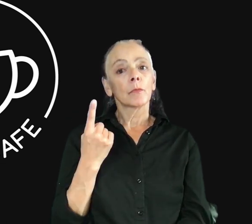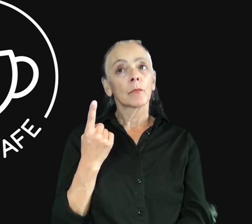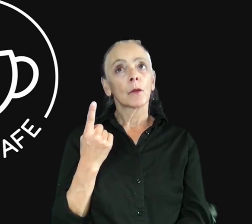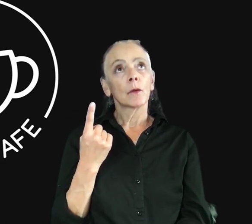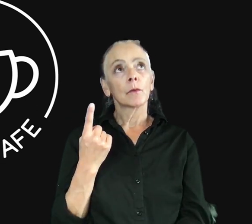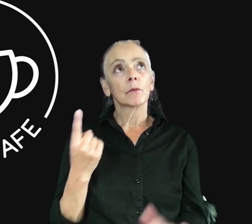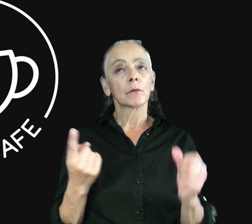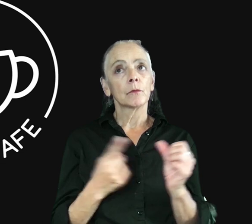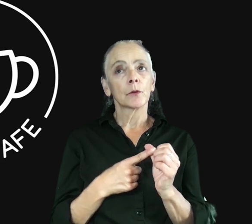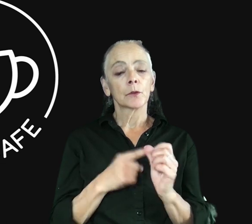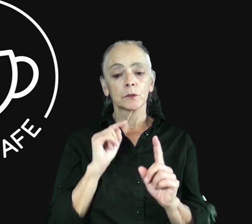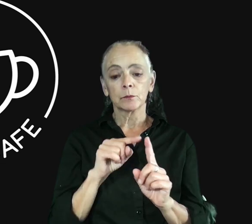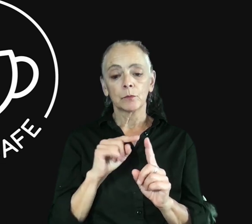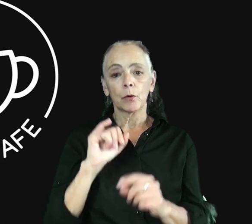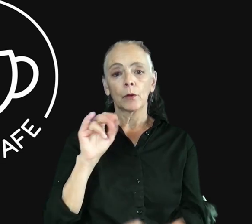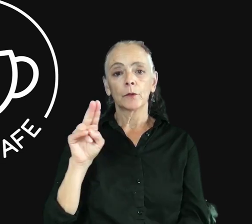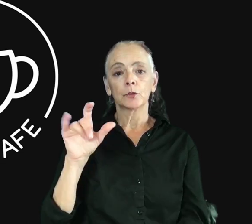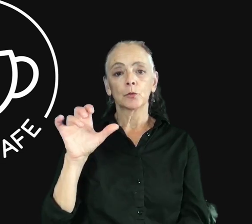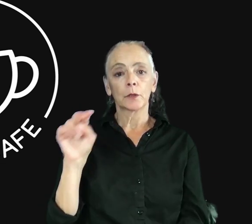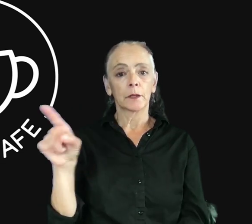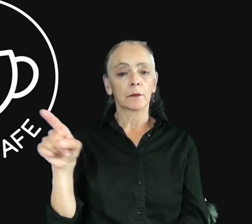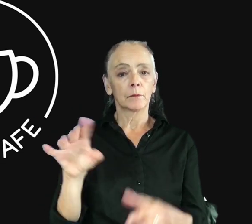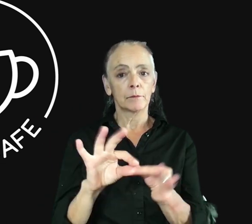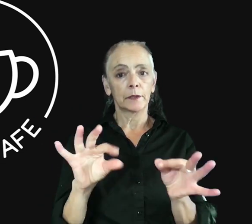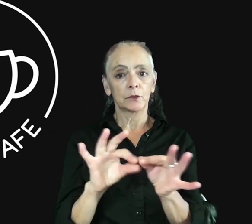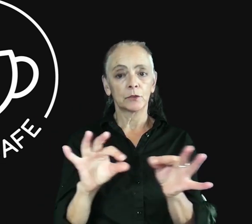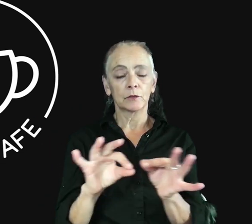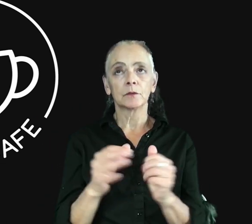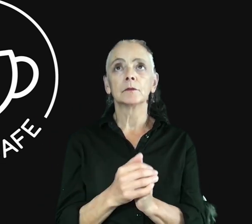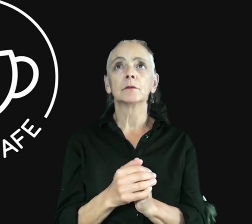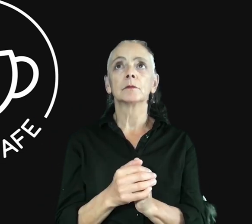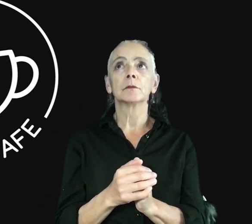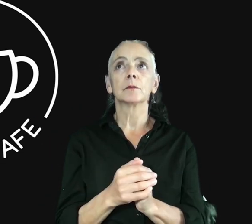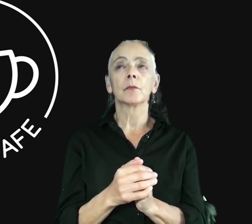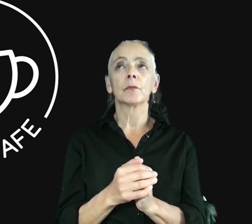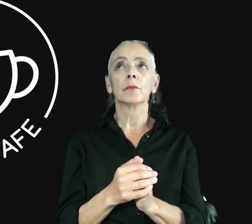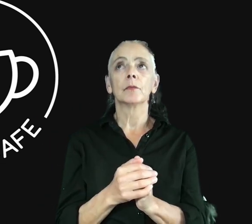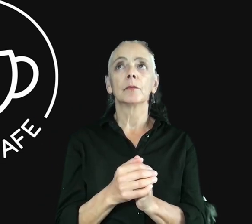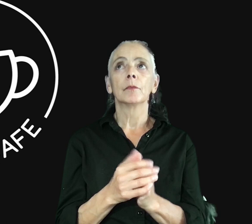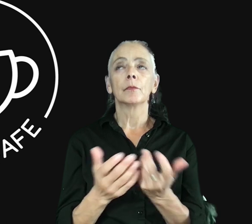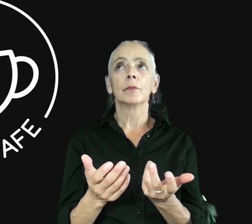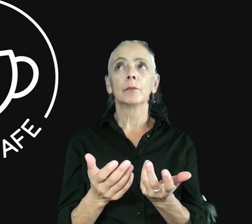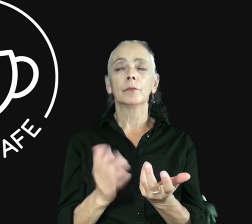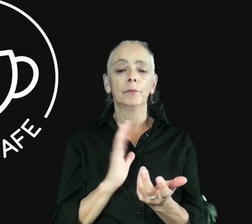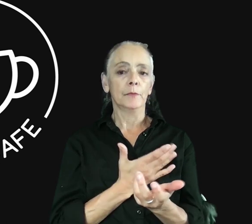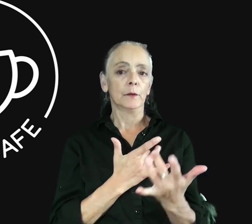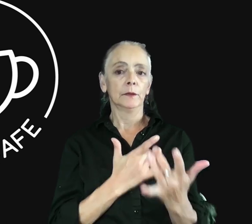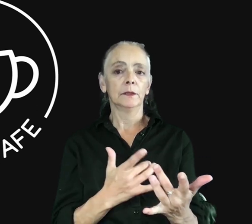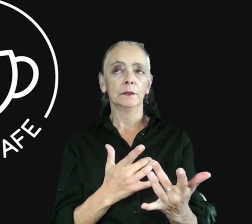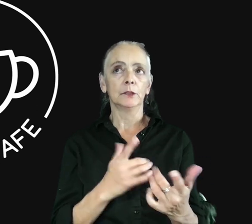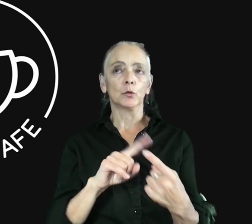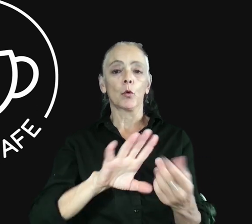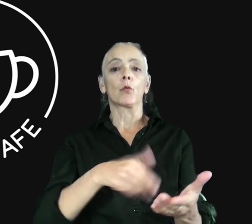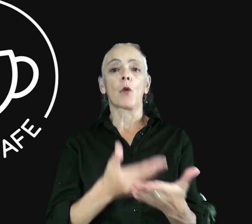first aspect that julian uh is mentioning in his talk is how our our tendency to arrive uh